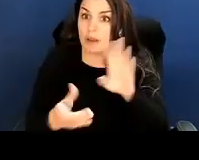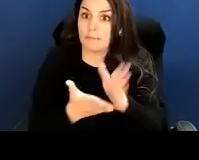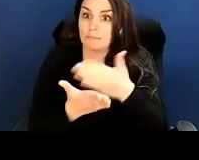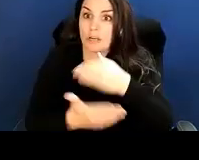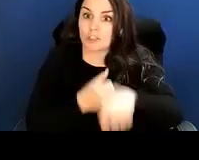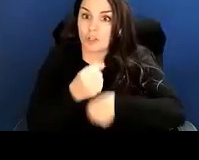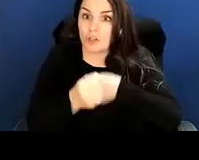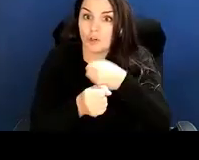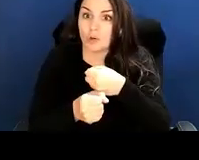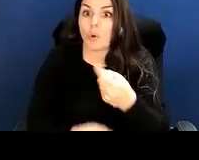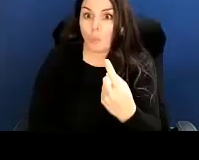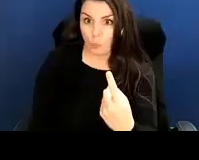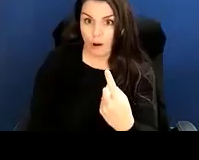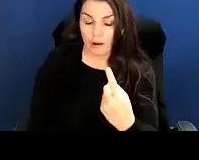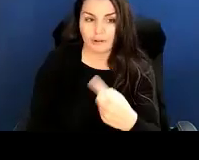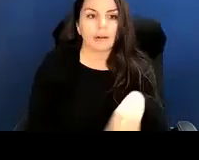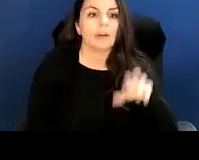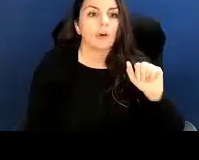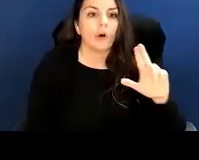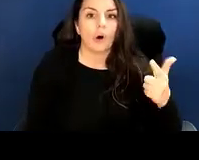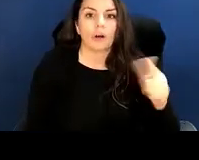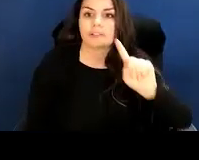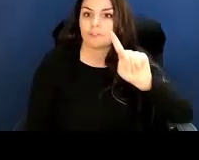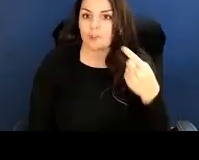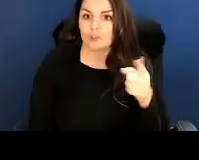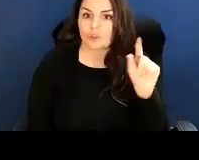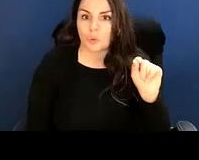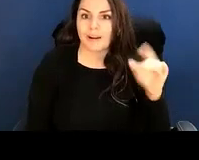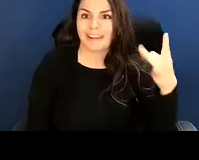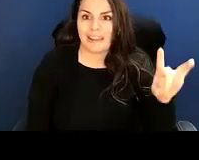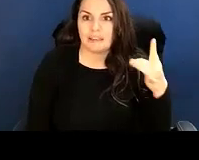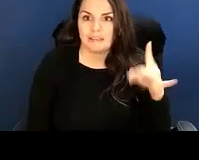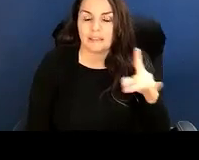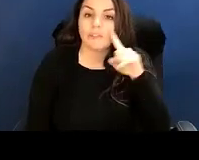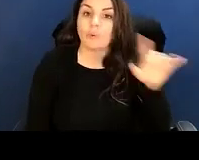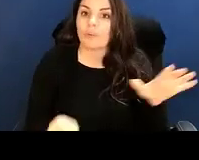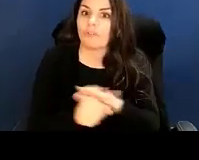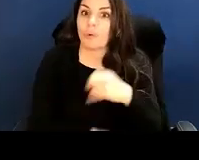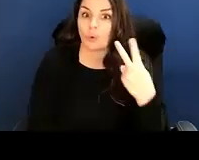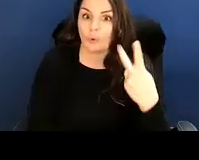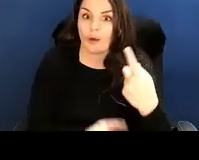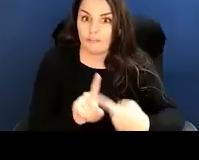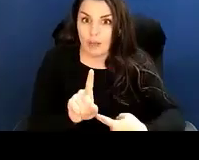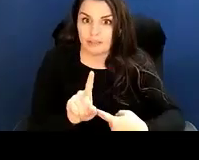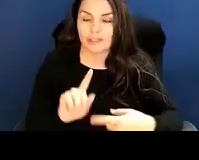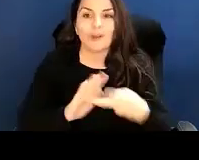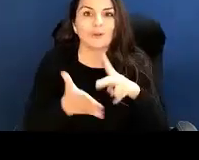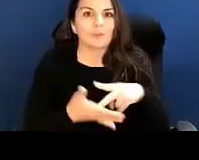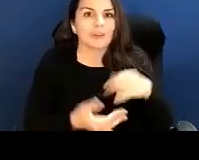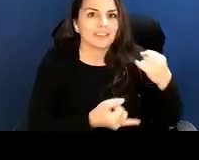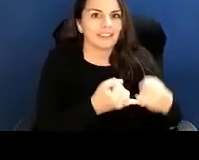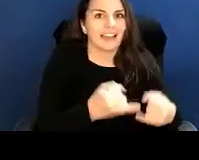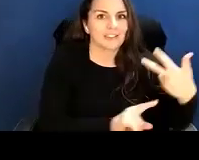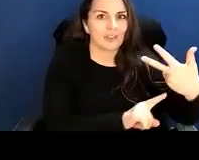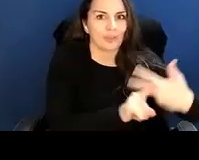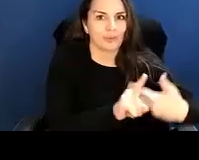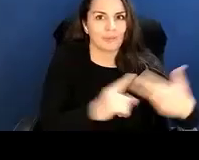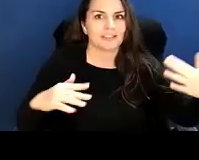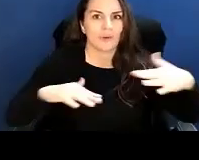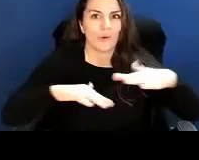funds. The reason for that is that they're going to use those unobligated funds to fund their training programs in the